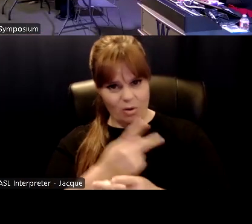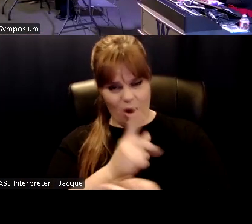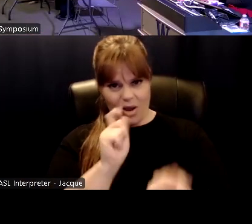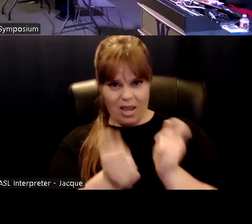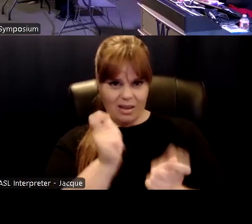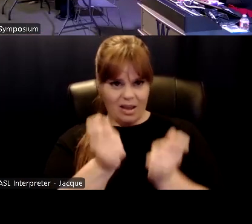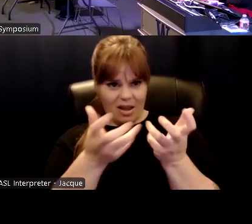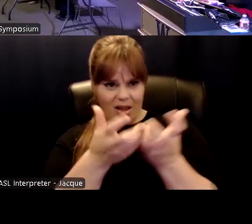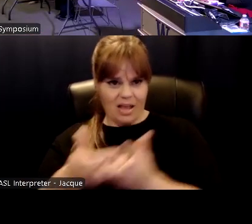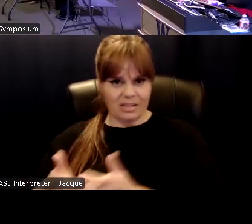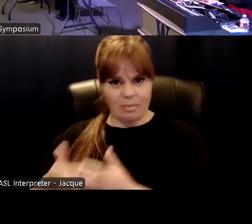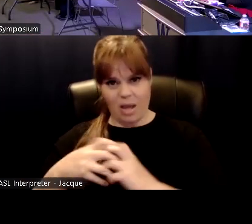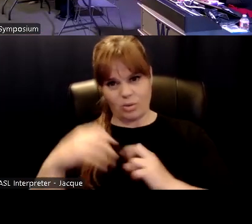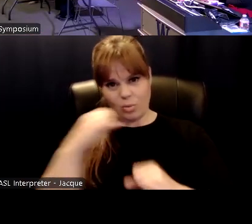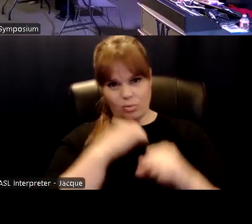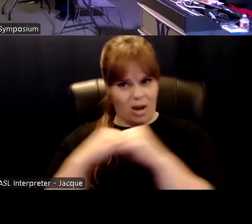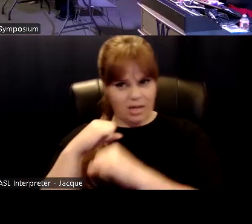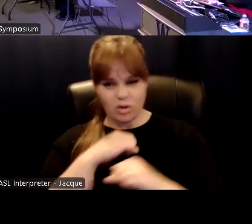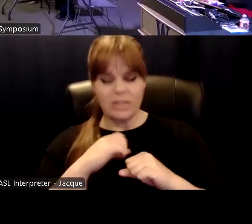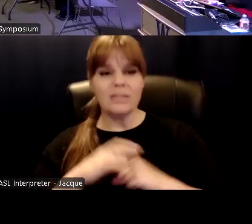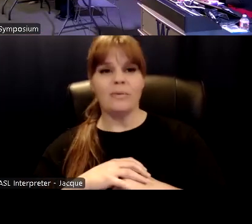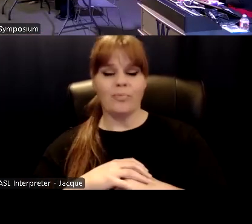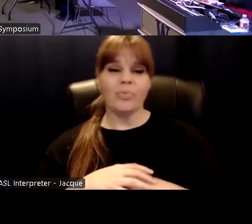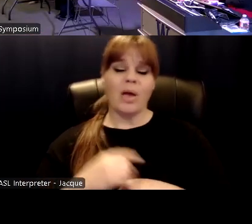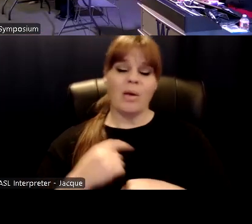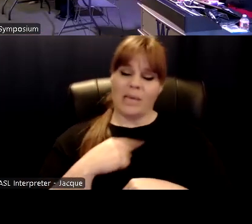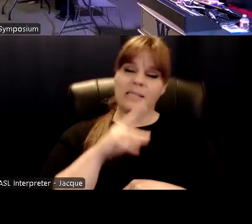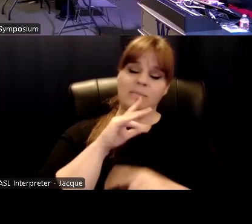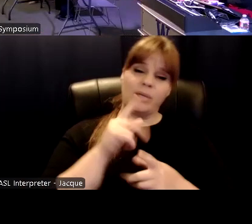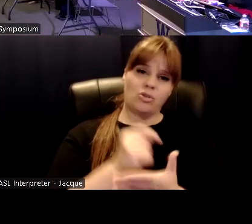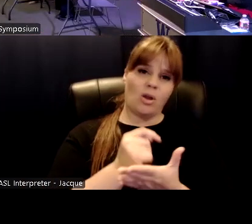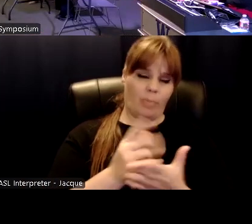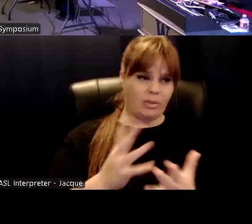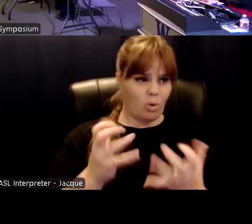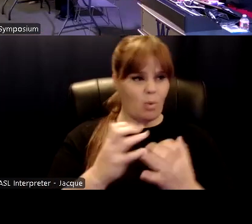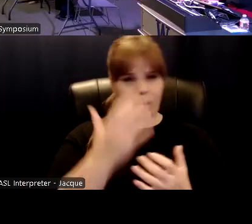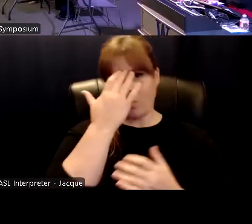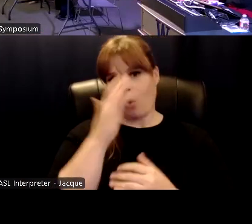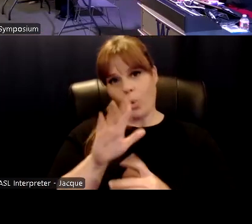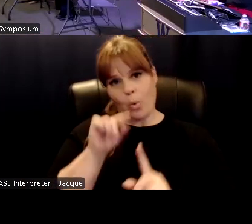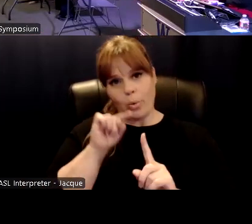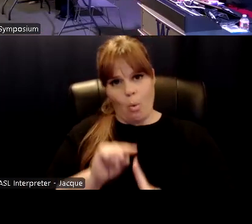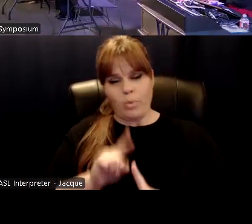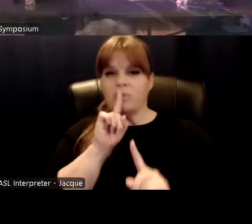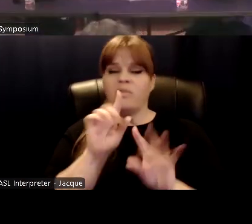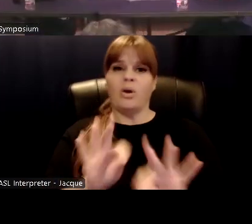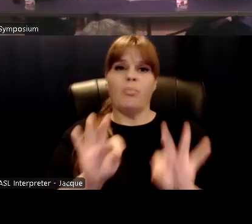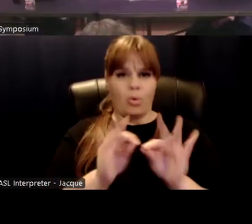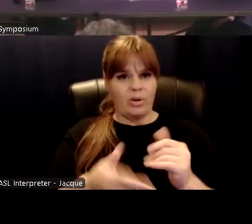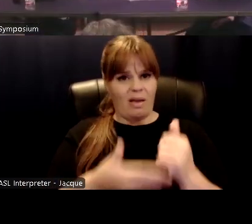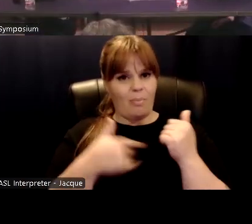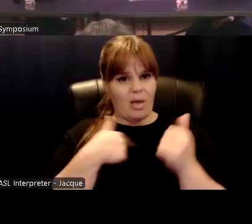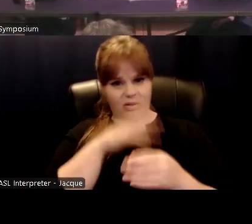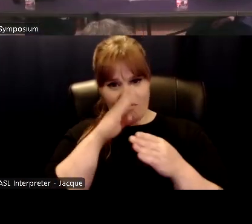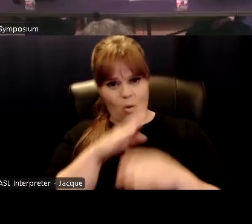And as a speech therapist, we want to know what your goals are. That's really, really important to help us focus on something that's achievable and